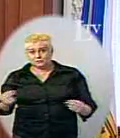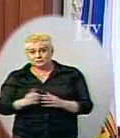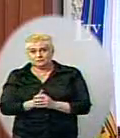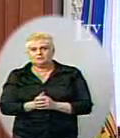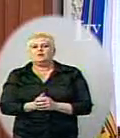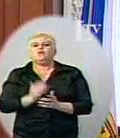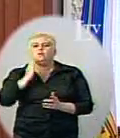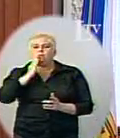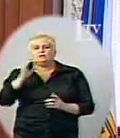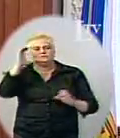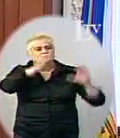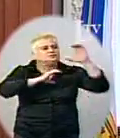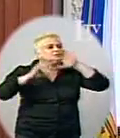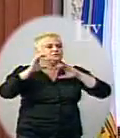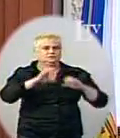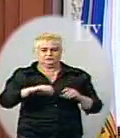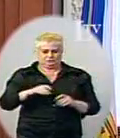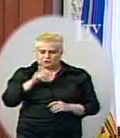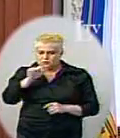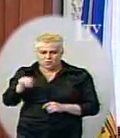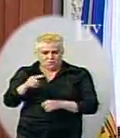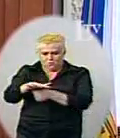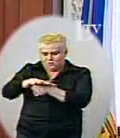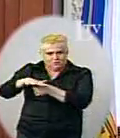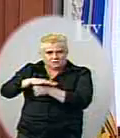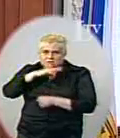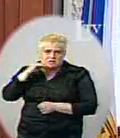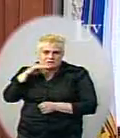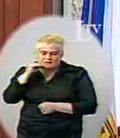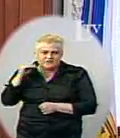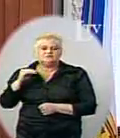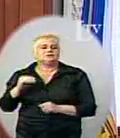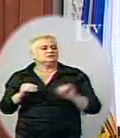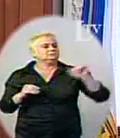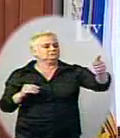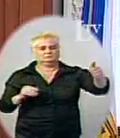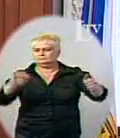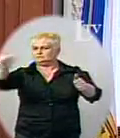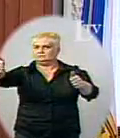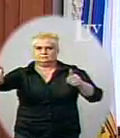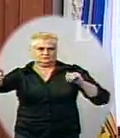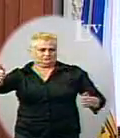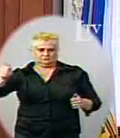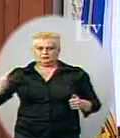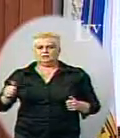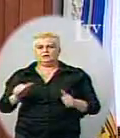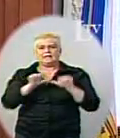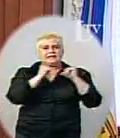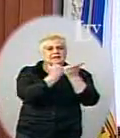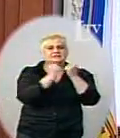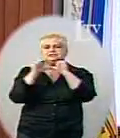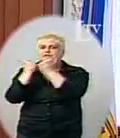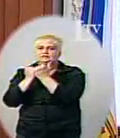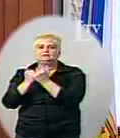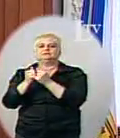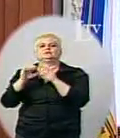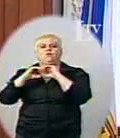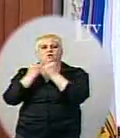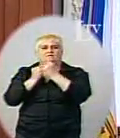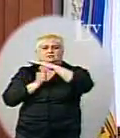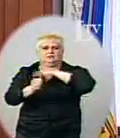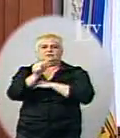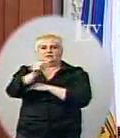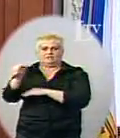locations outside this immediate area for new and consolidated agencies and offices of government.